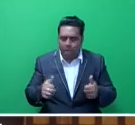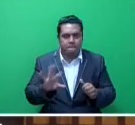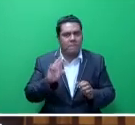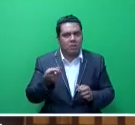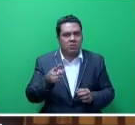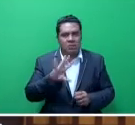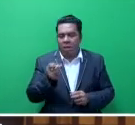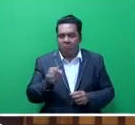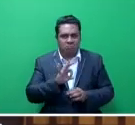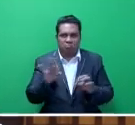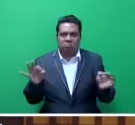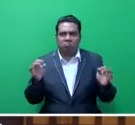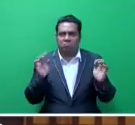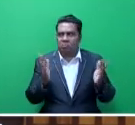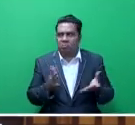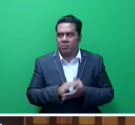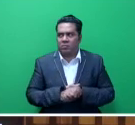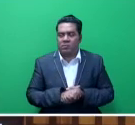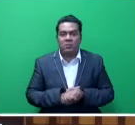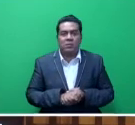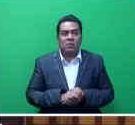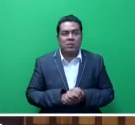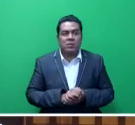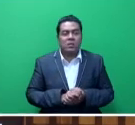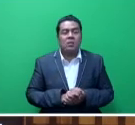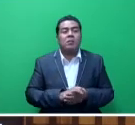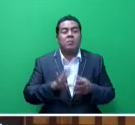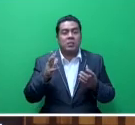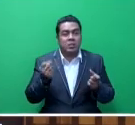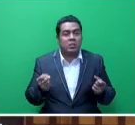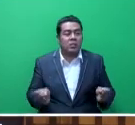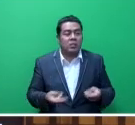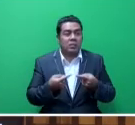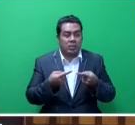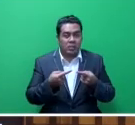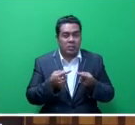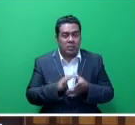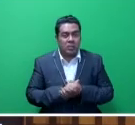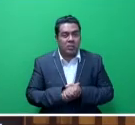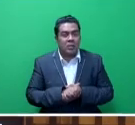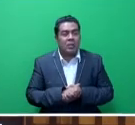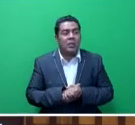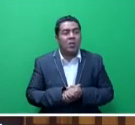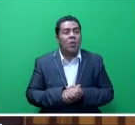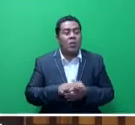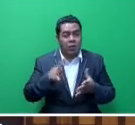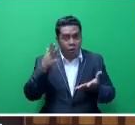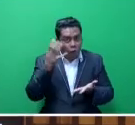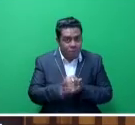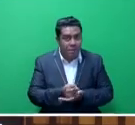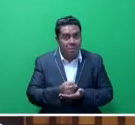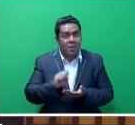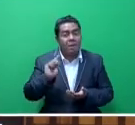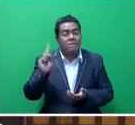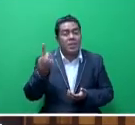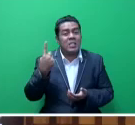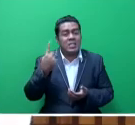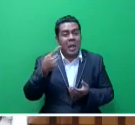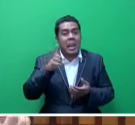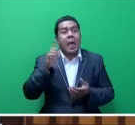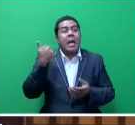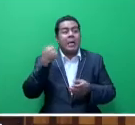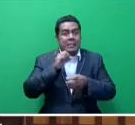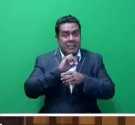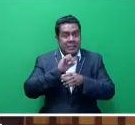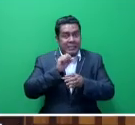Fiji, we chose drastic action to defend ourselves. The very day we confirmed our first case last year, we